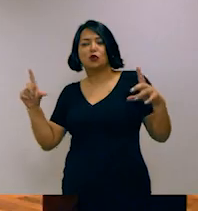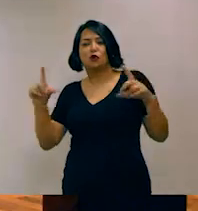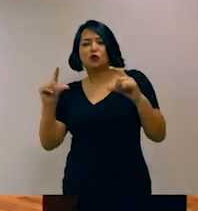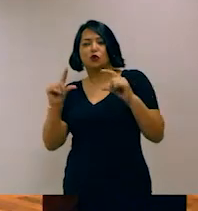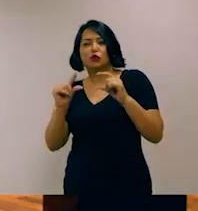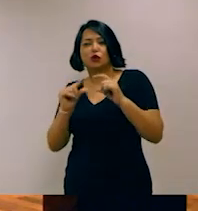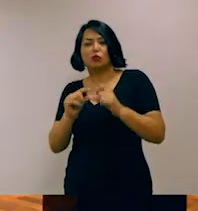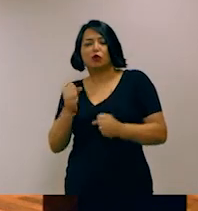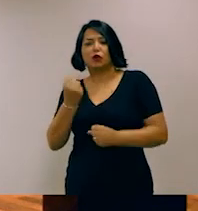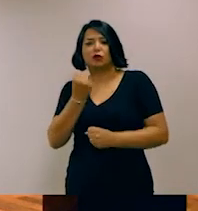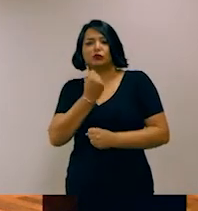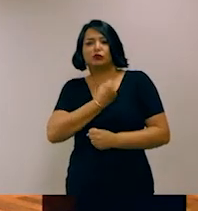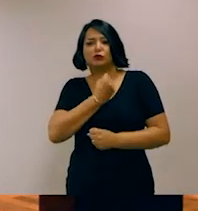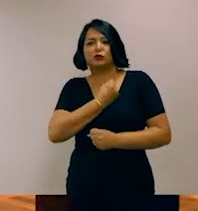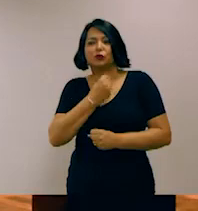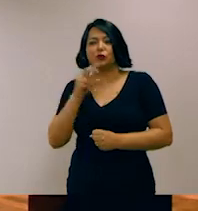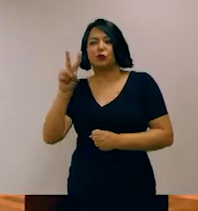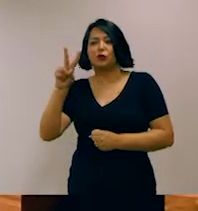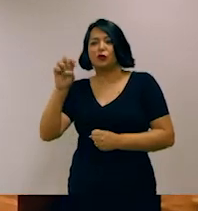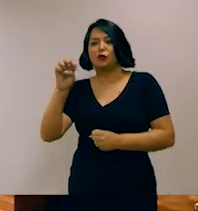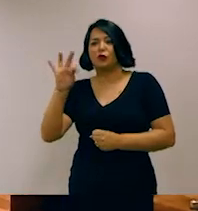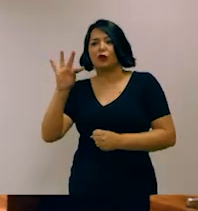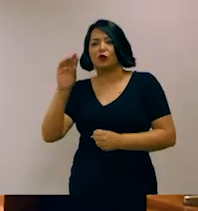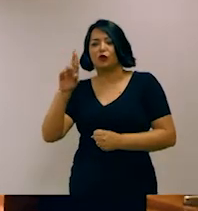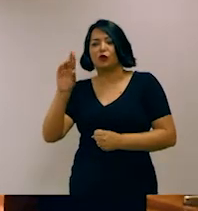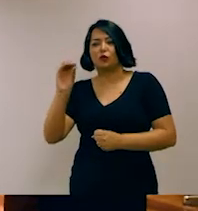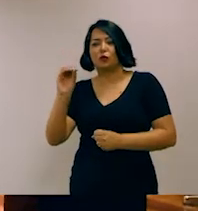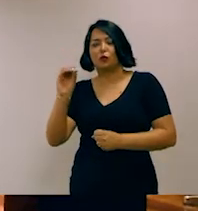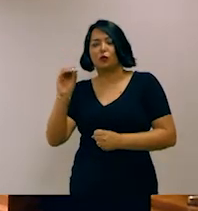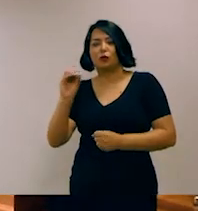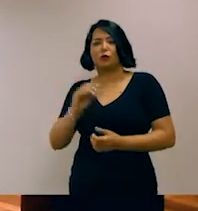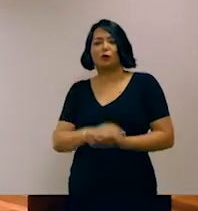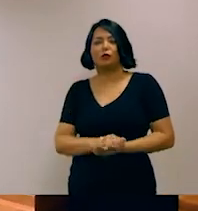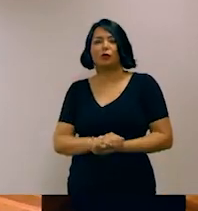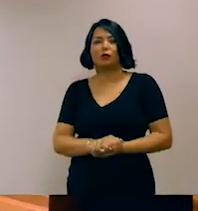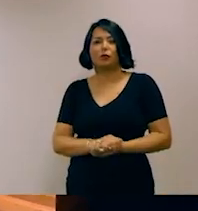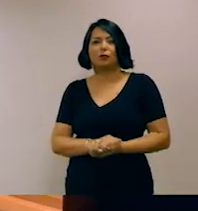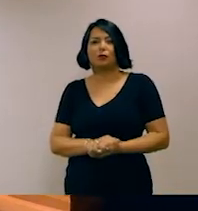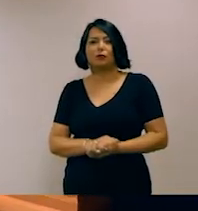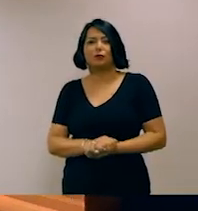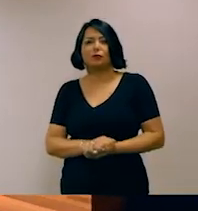to diminish the dimensions of the vectors. And in order to do that,